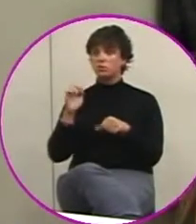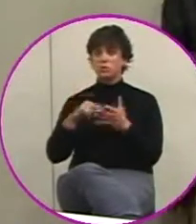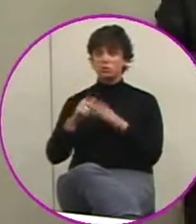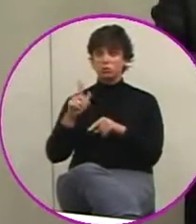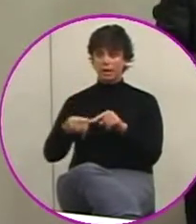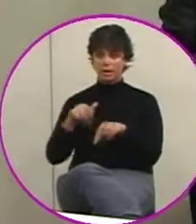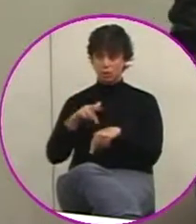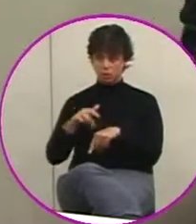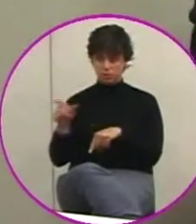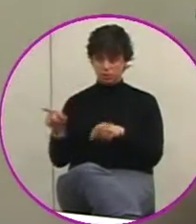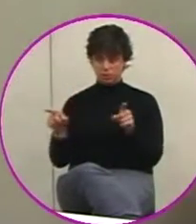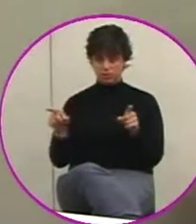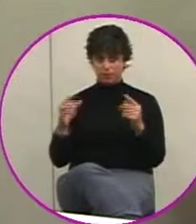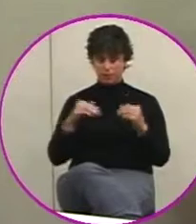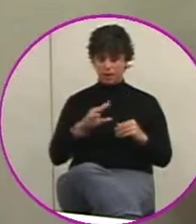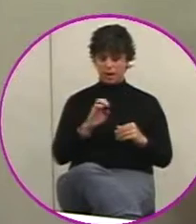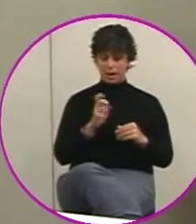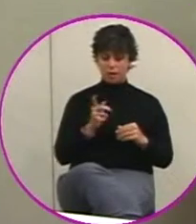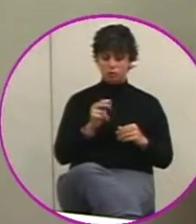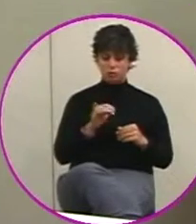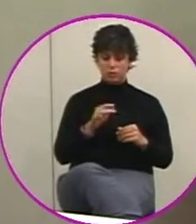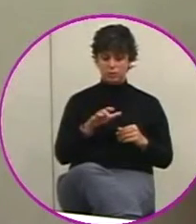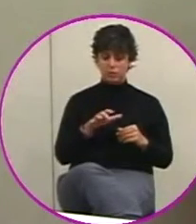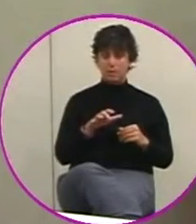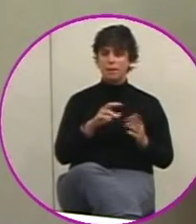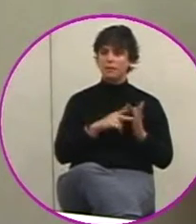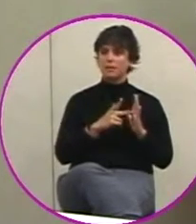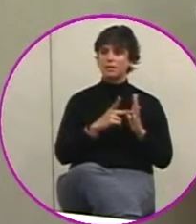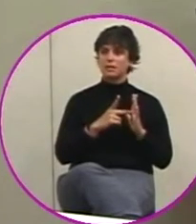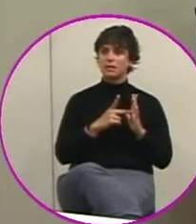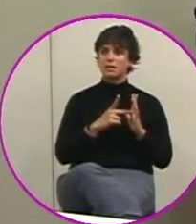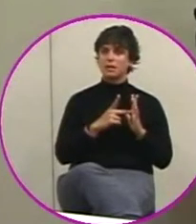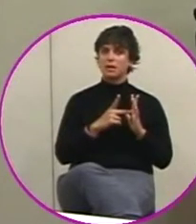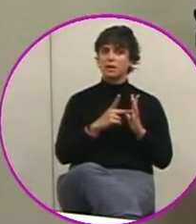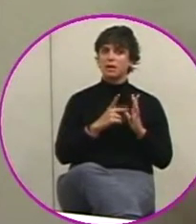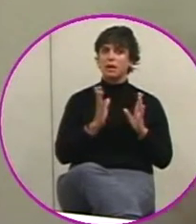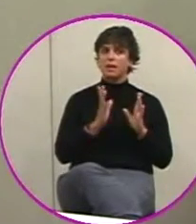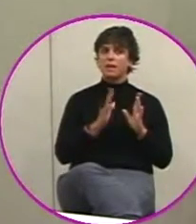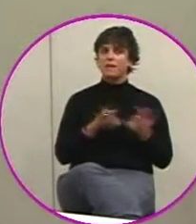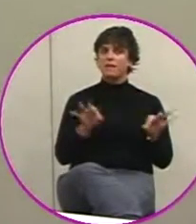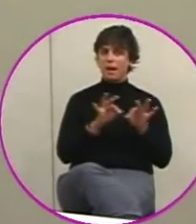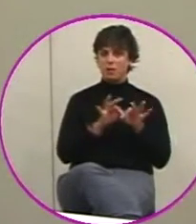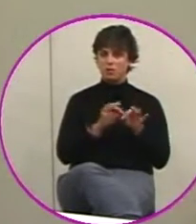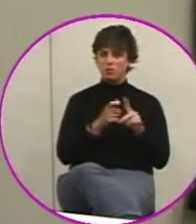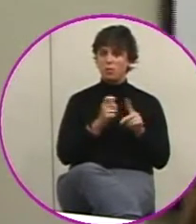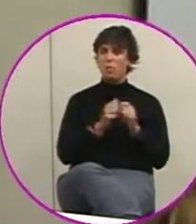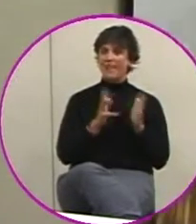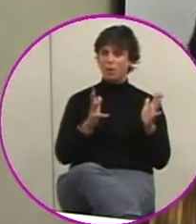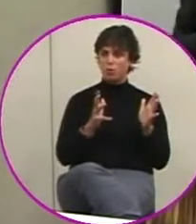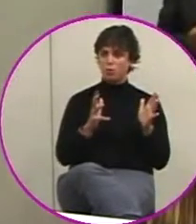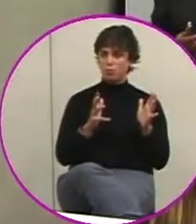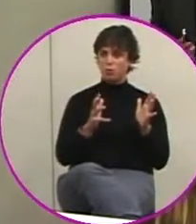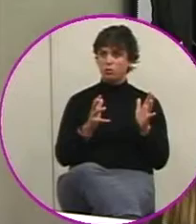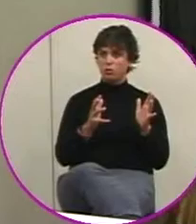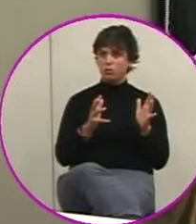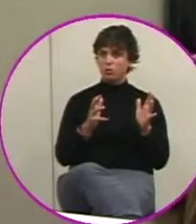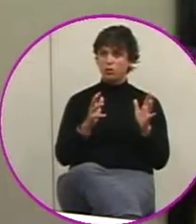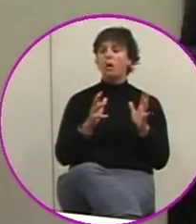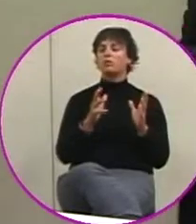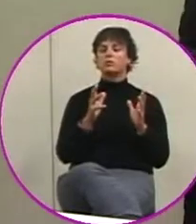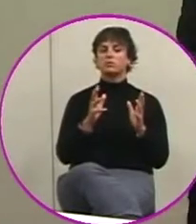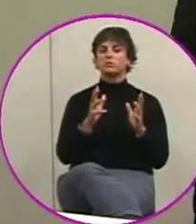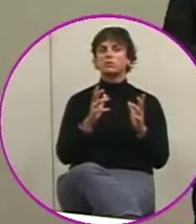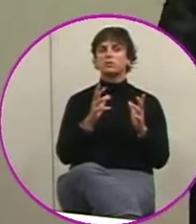it. Extrinsic means that the value comes from without. Intrinsic means the value comes from